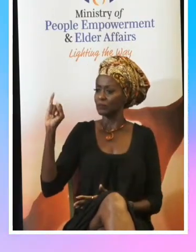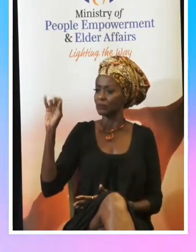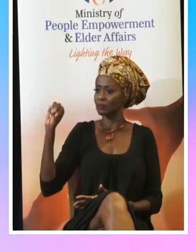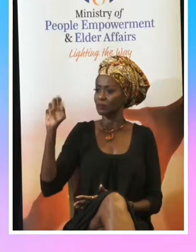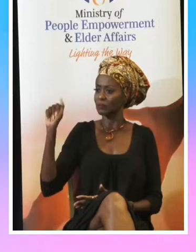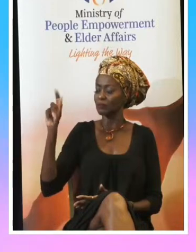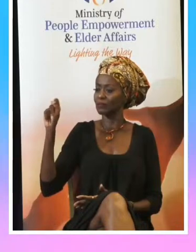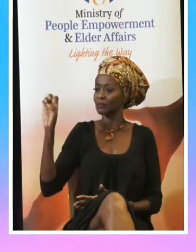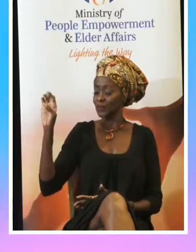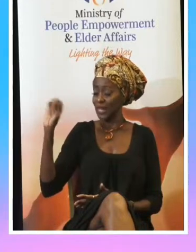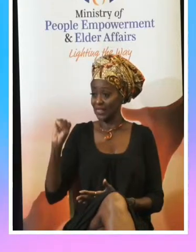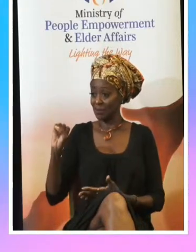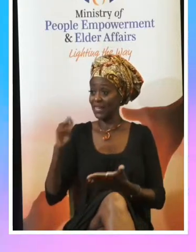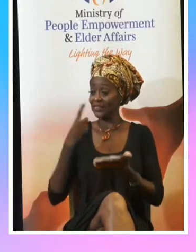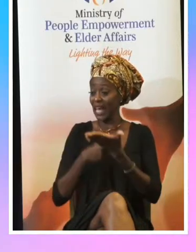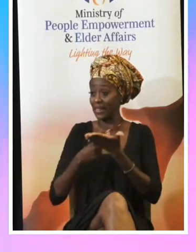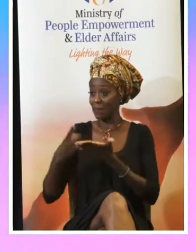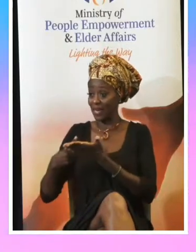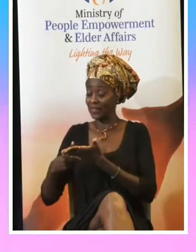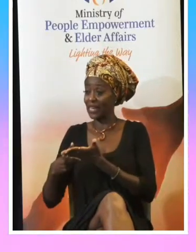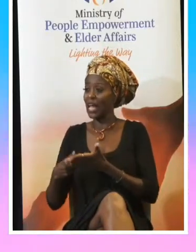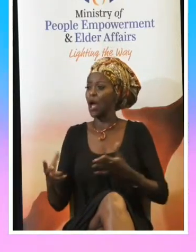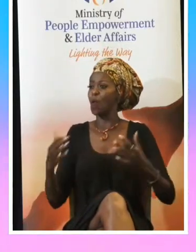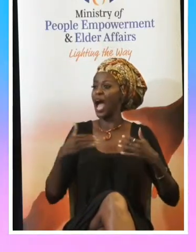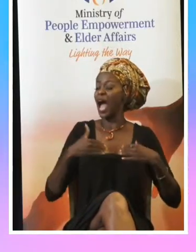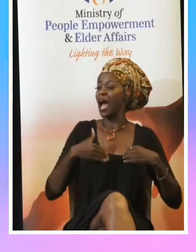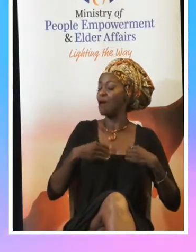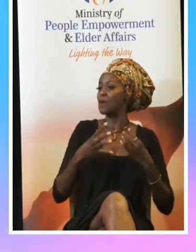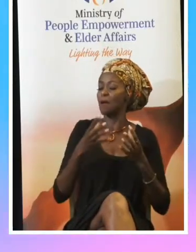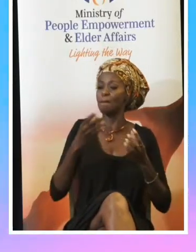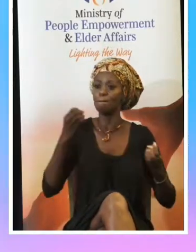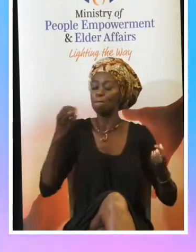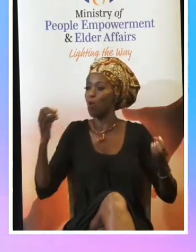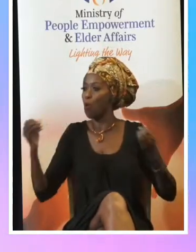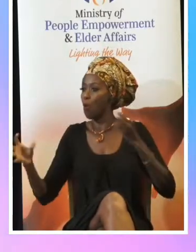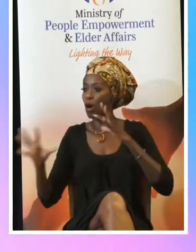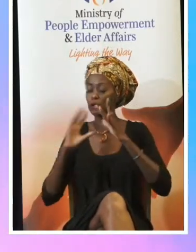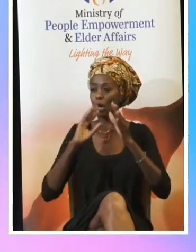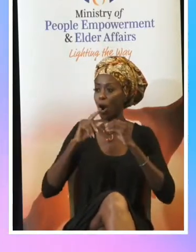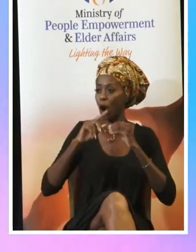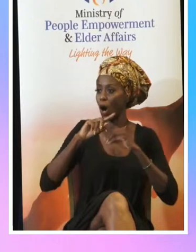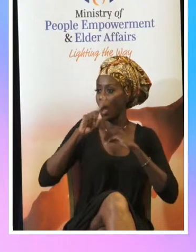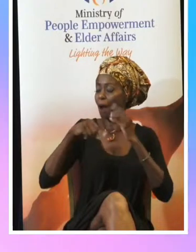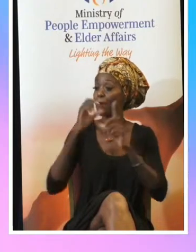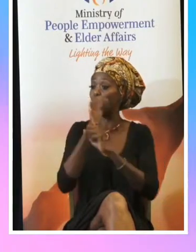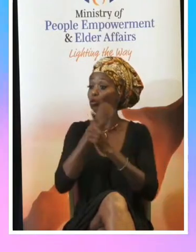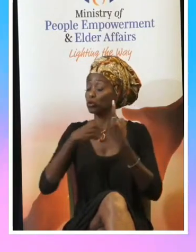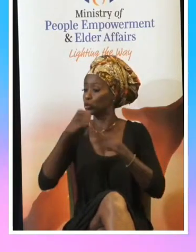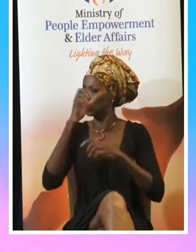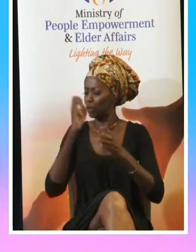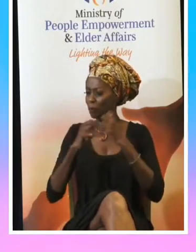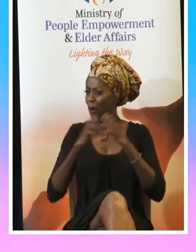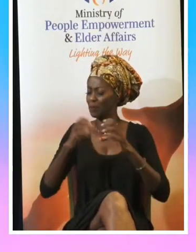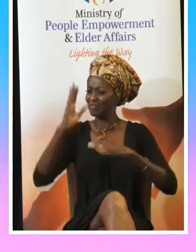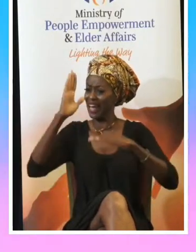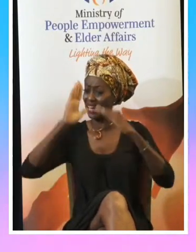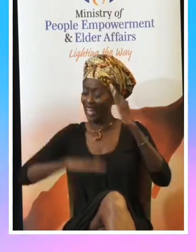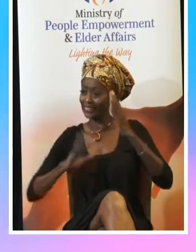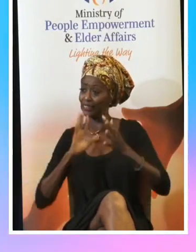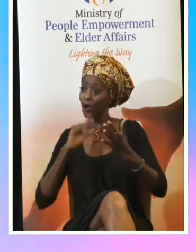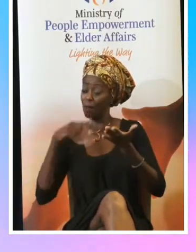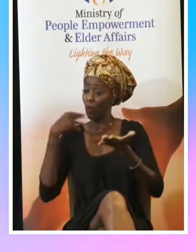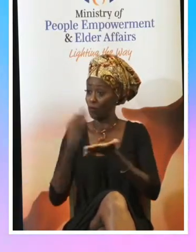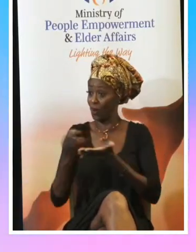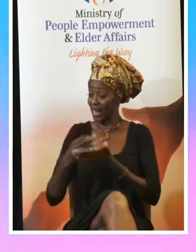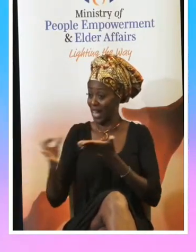conversation around social issues than you actually are around the economics of the budget. And even though we may have differing views, the fact